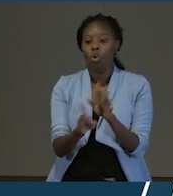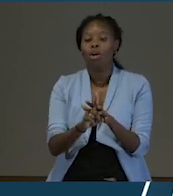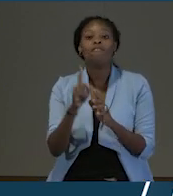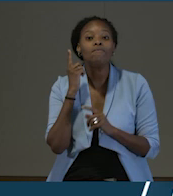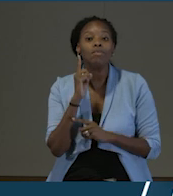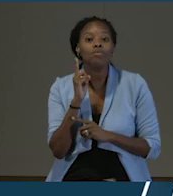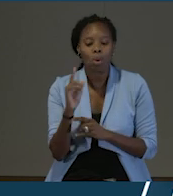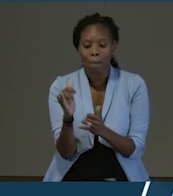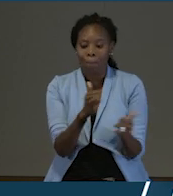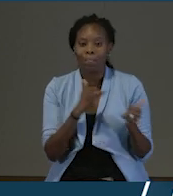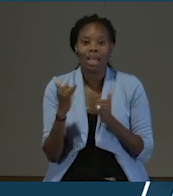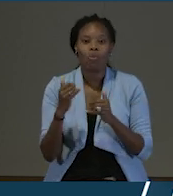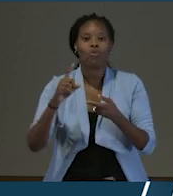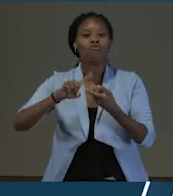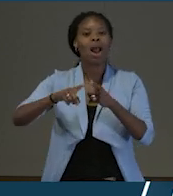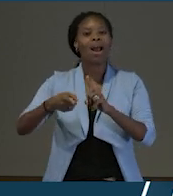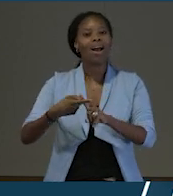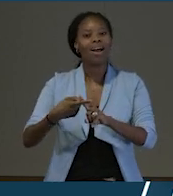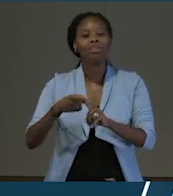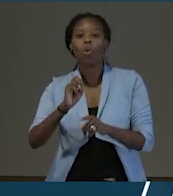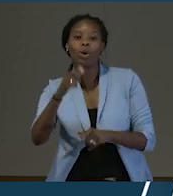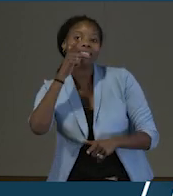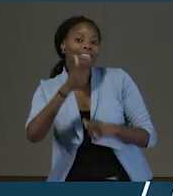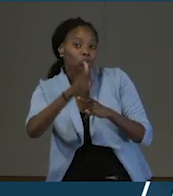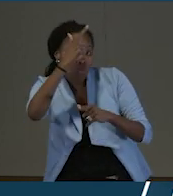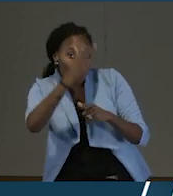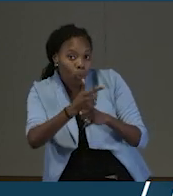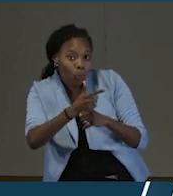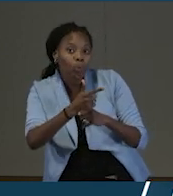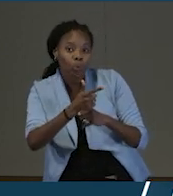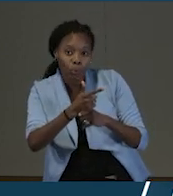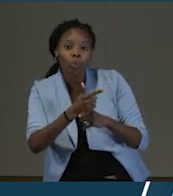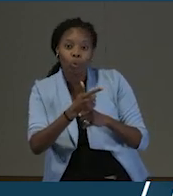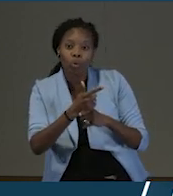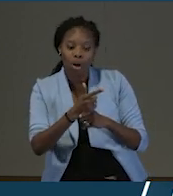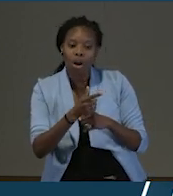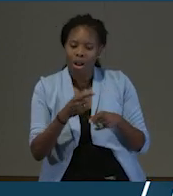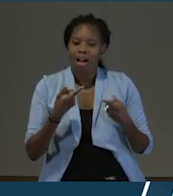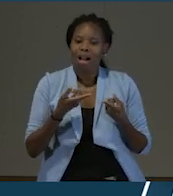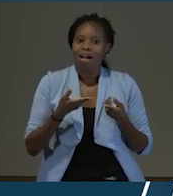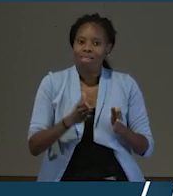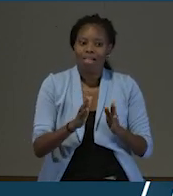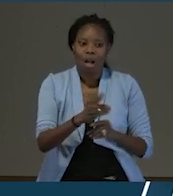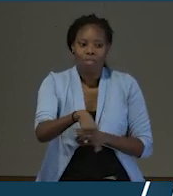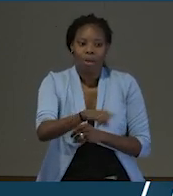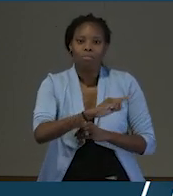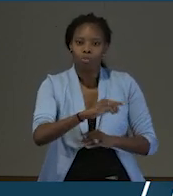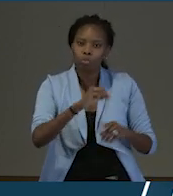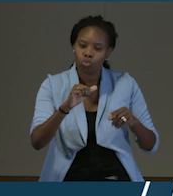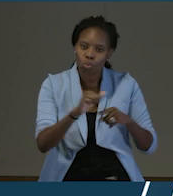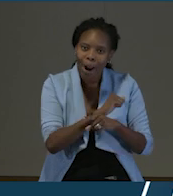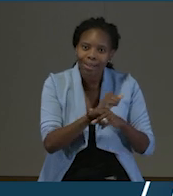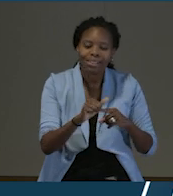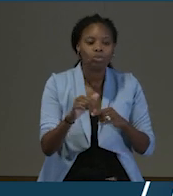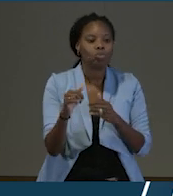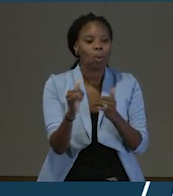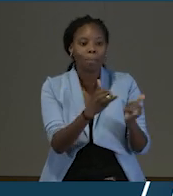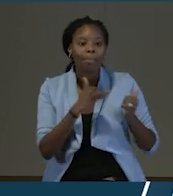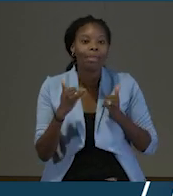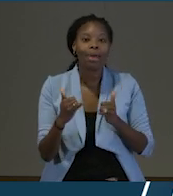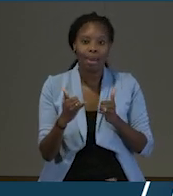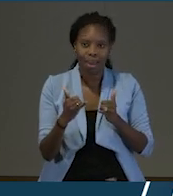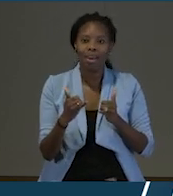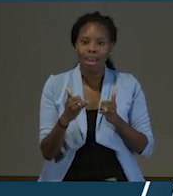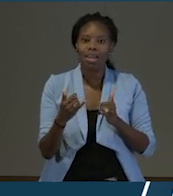them to play with peers or siblings, allowing them to practice initiating conversations, sharing, engaging in that